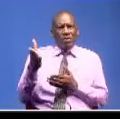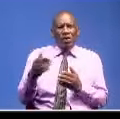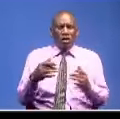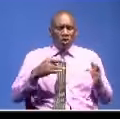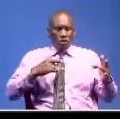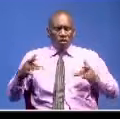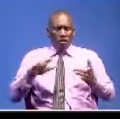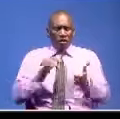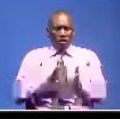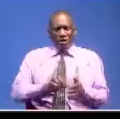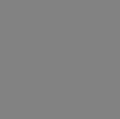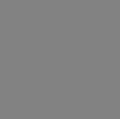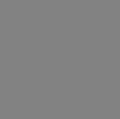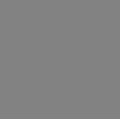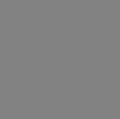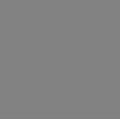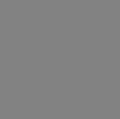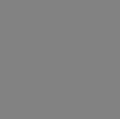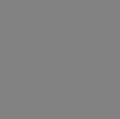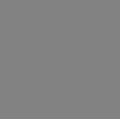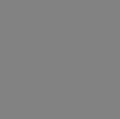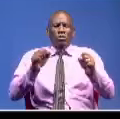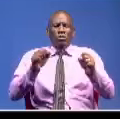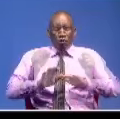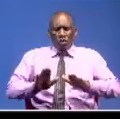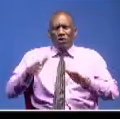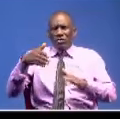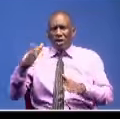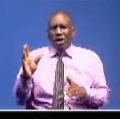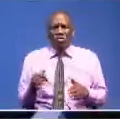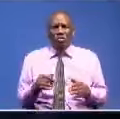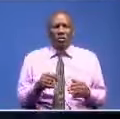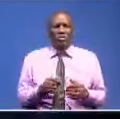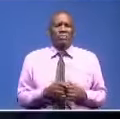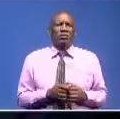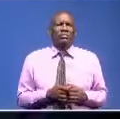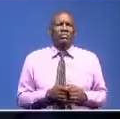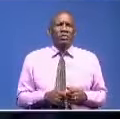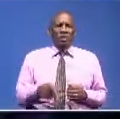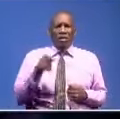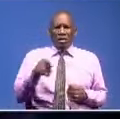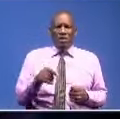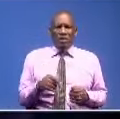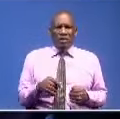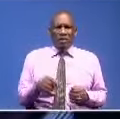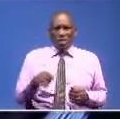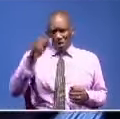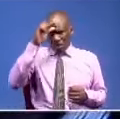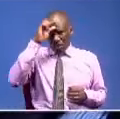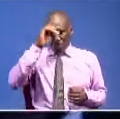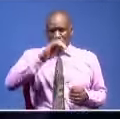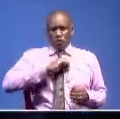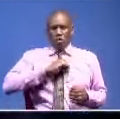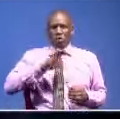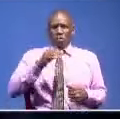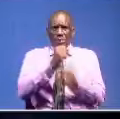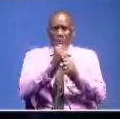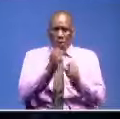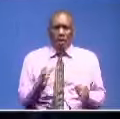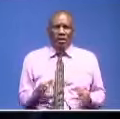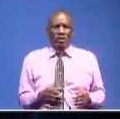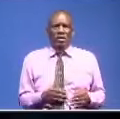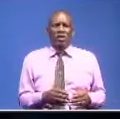brewing with concerns that local businesses might be left out in the cold. The state is owned by